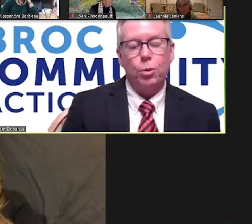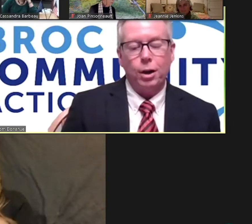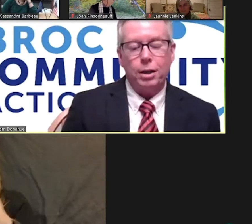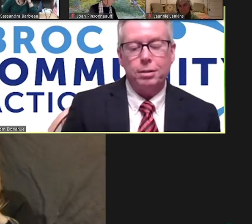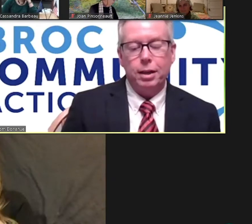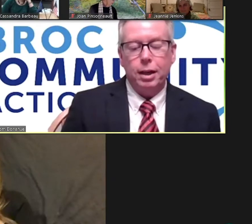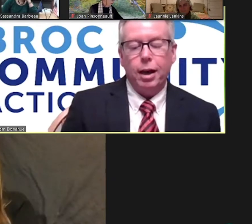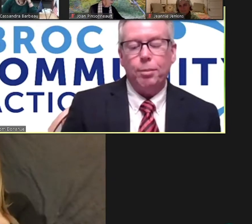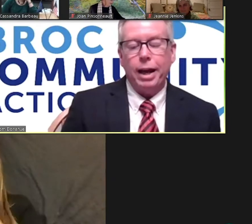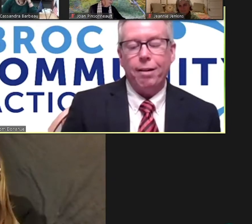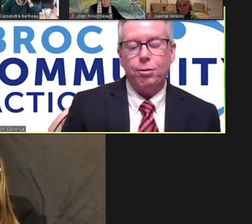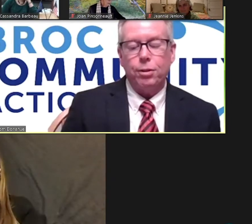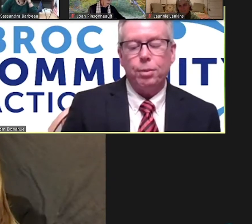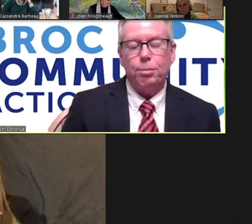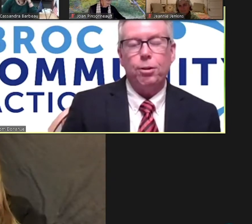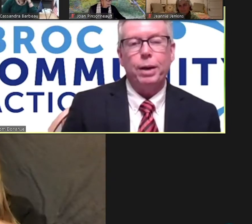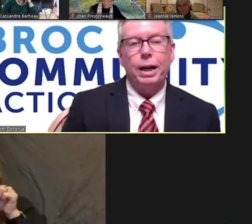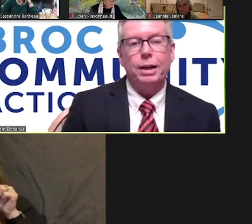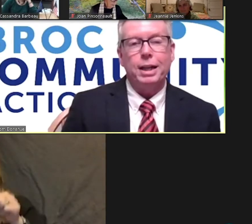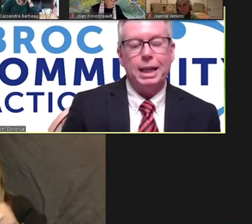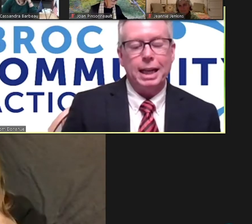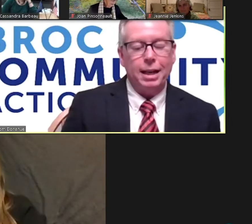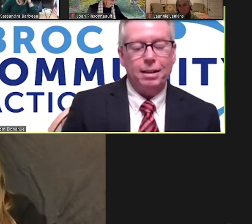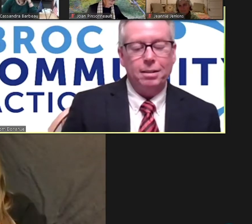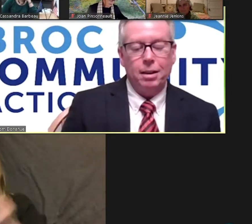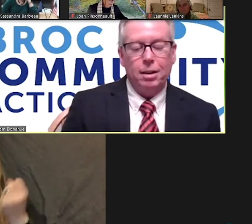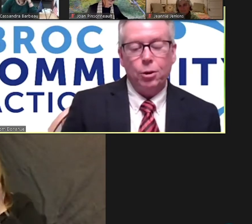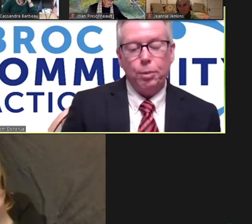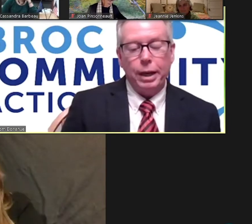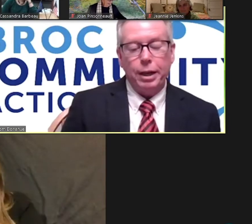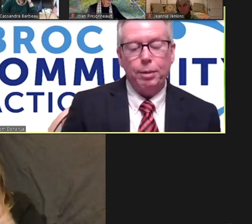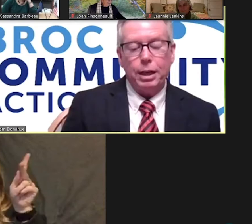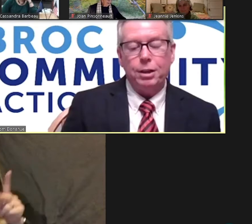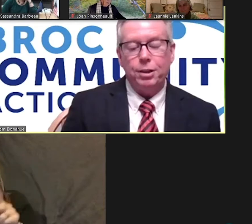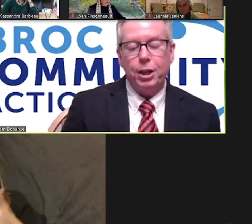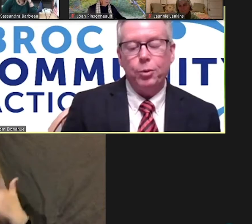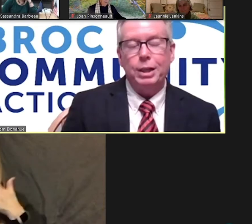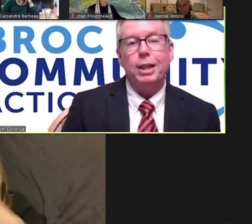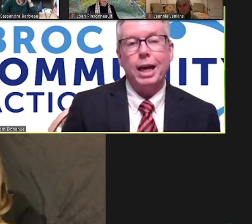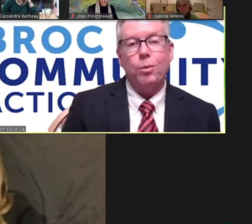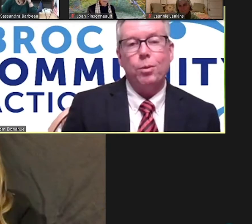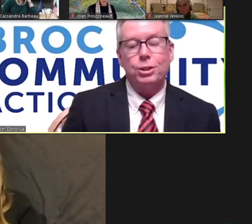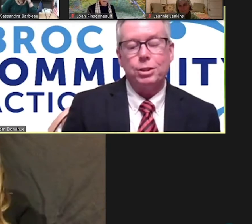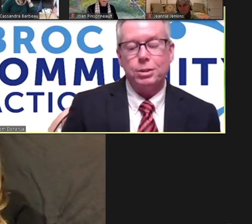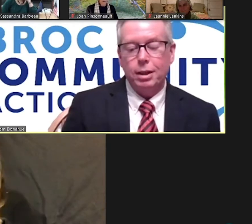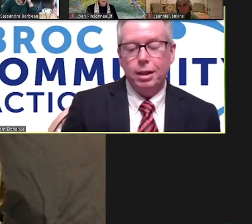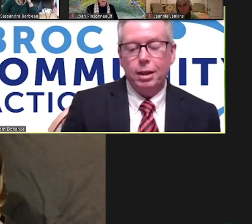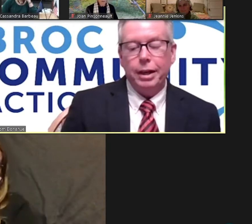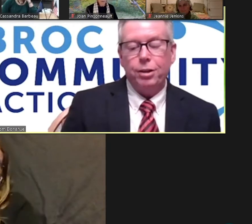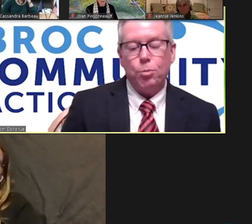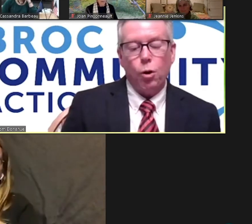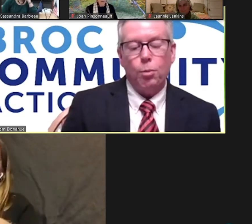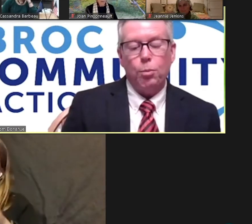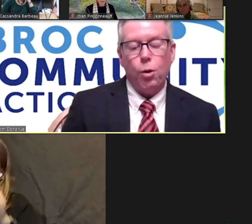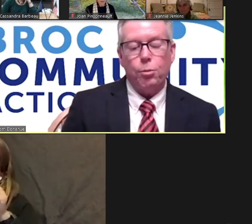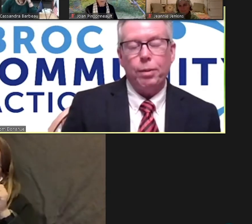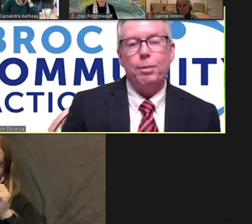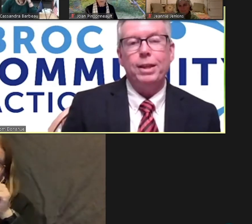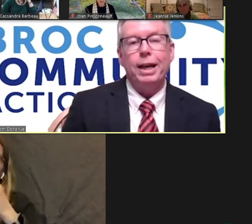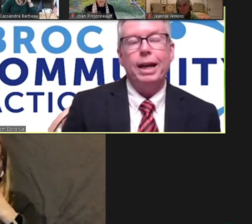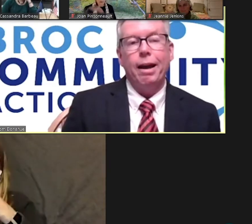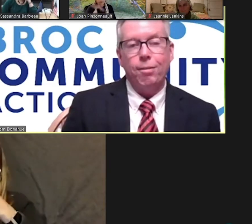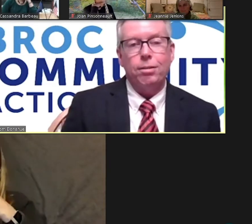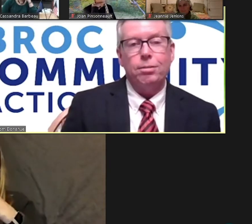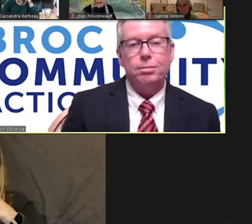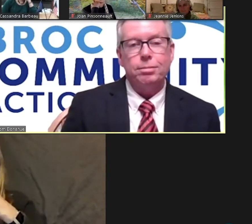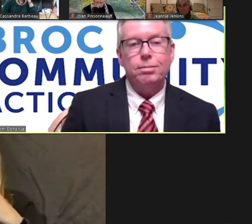this critical work on behalf of the people of Bennington in need. With the pandemic continuing to languish, it is more important